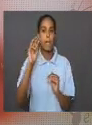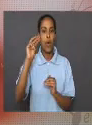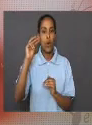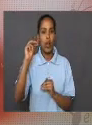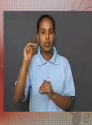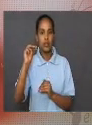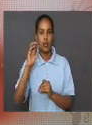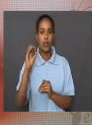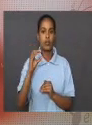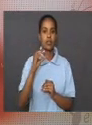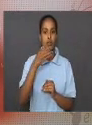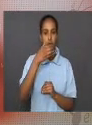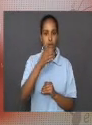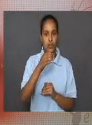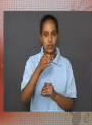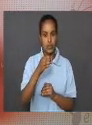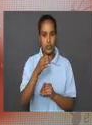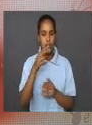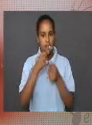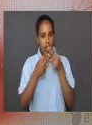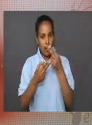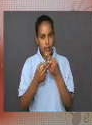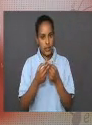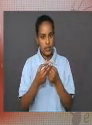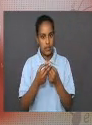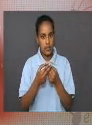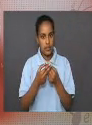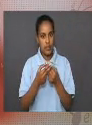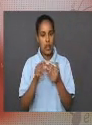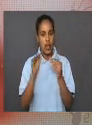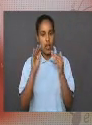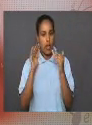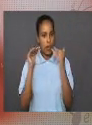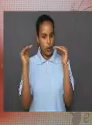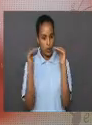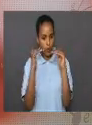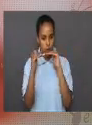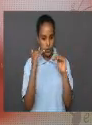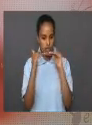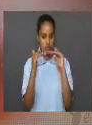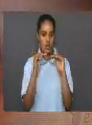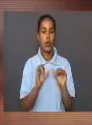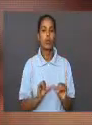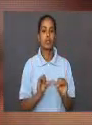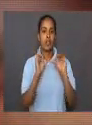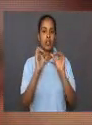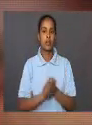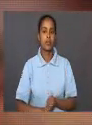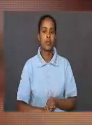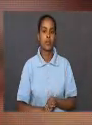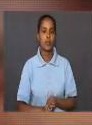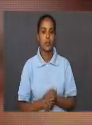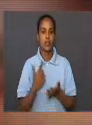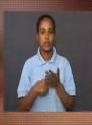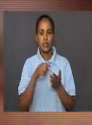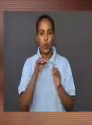molality of the solution times a proportionality constant.